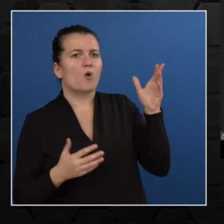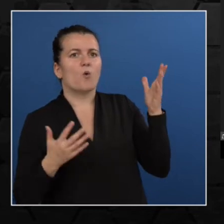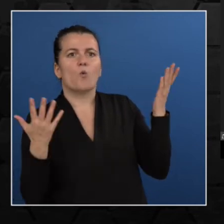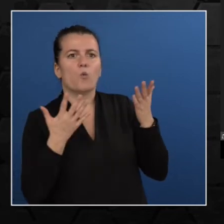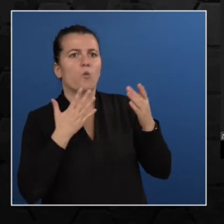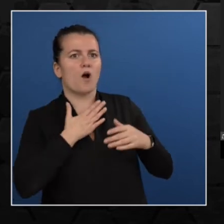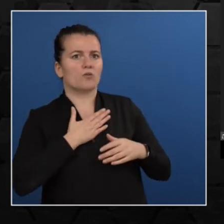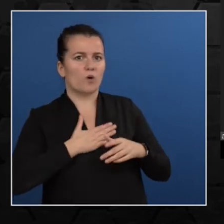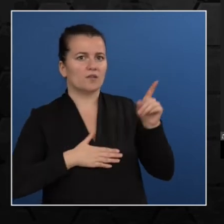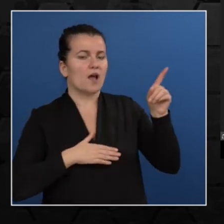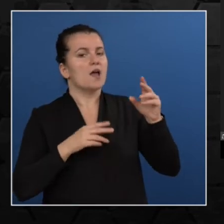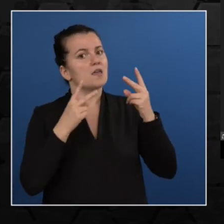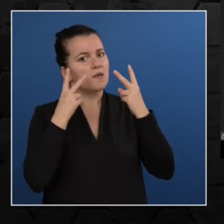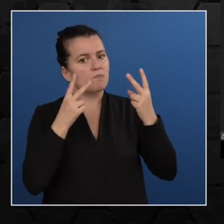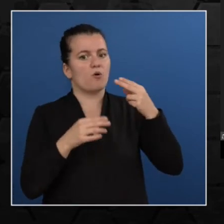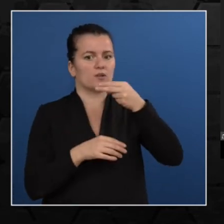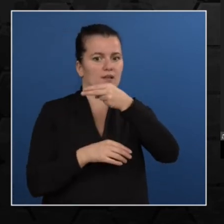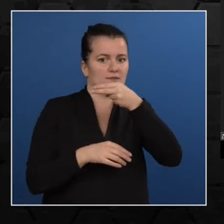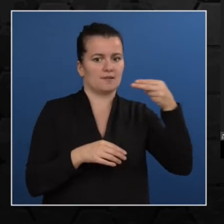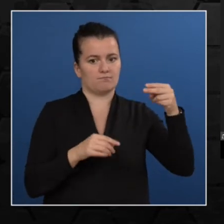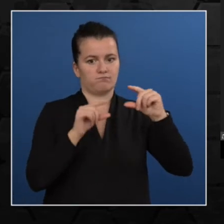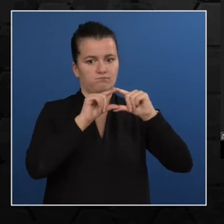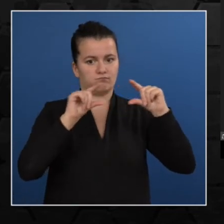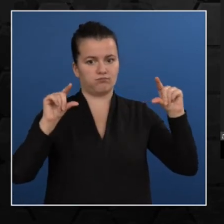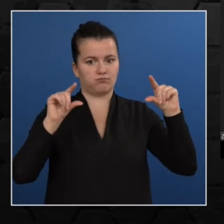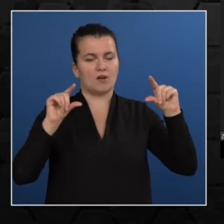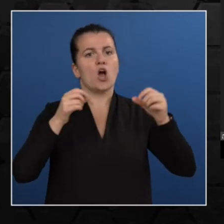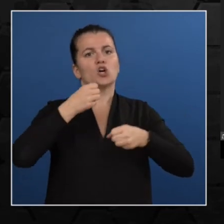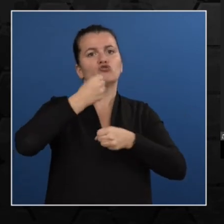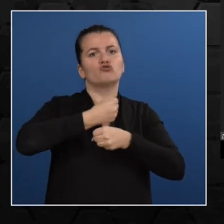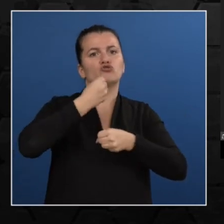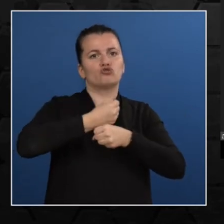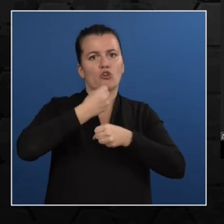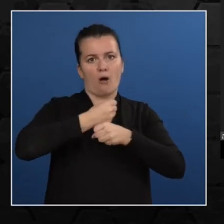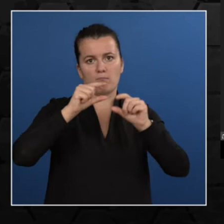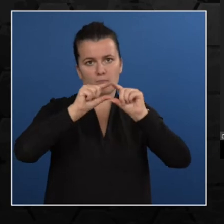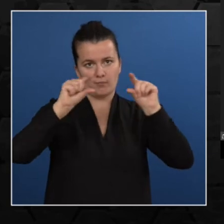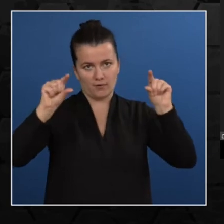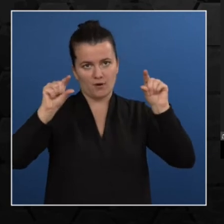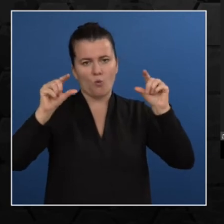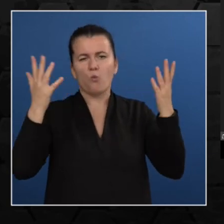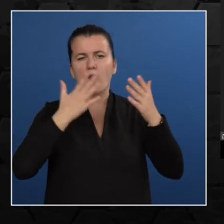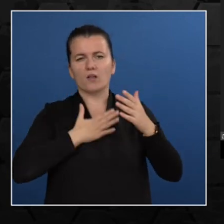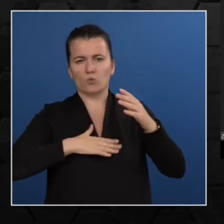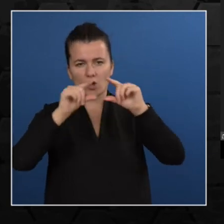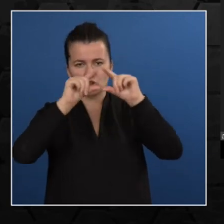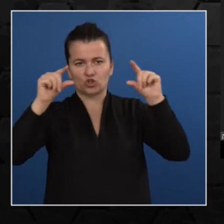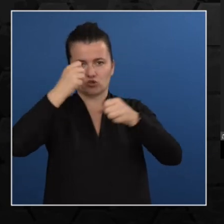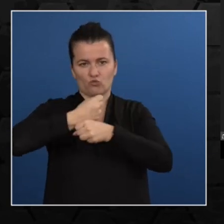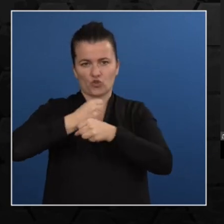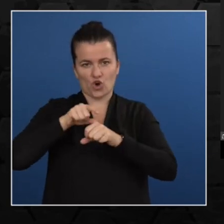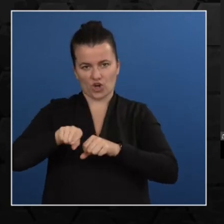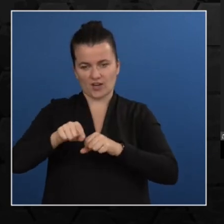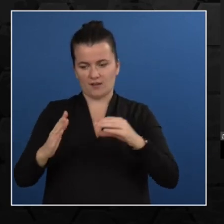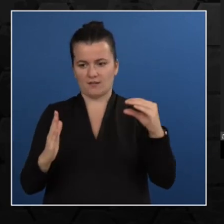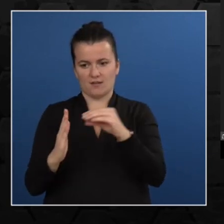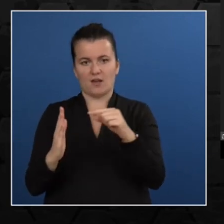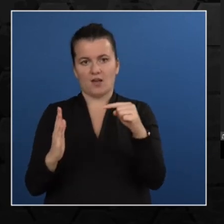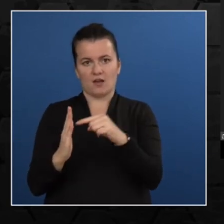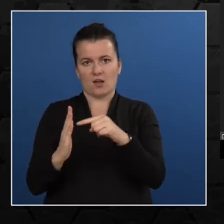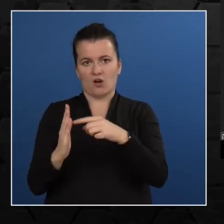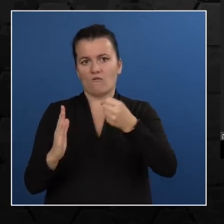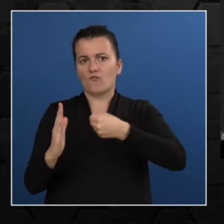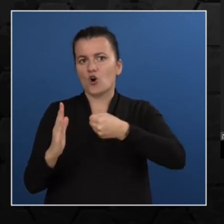heading for it to work. So now I chose the industry because that's what the table related to the job. I